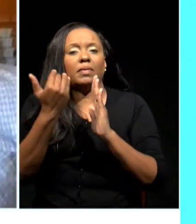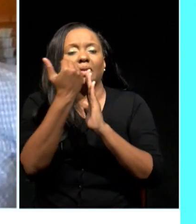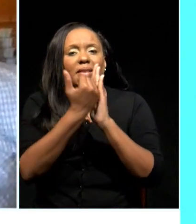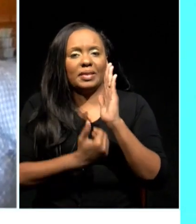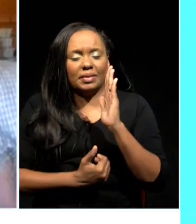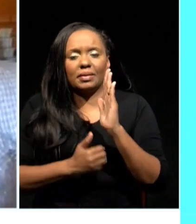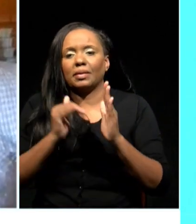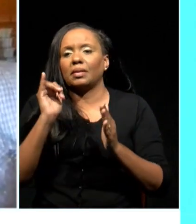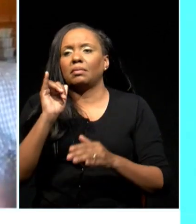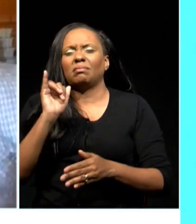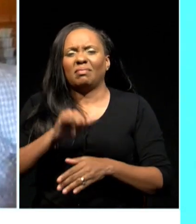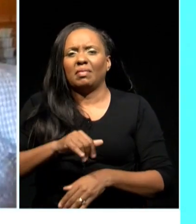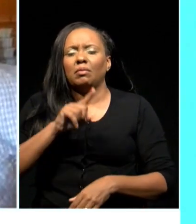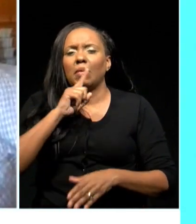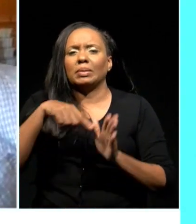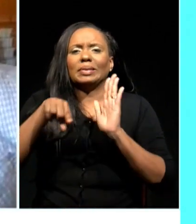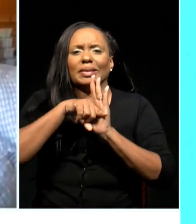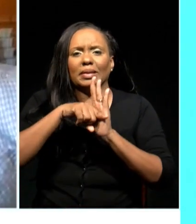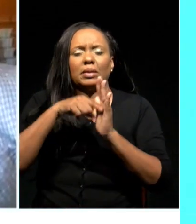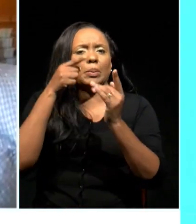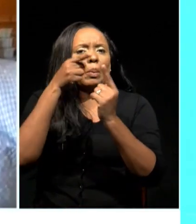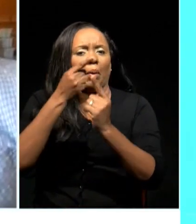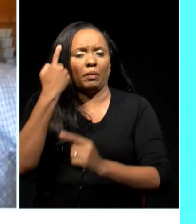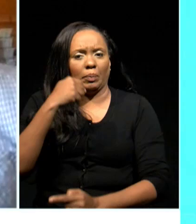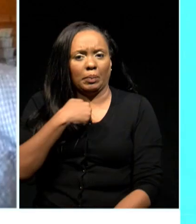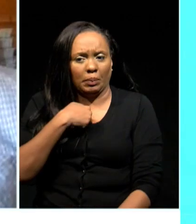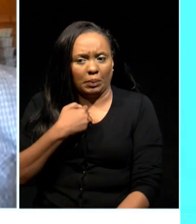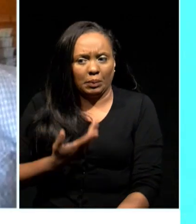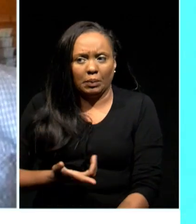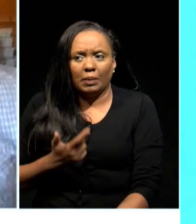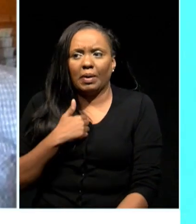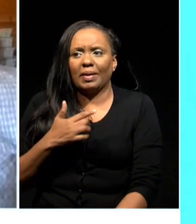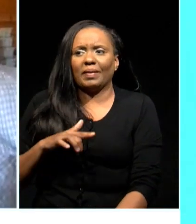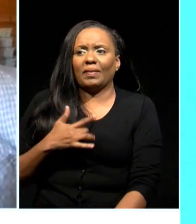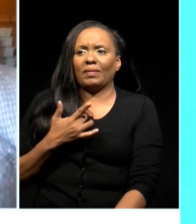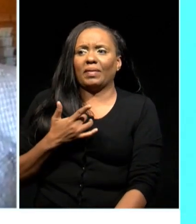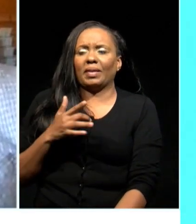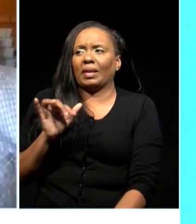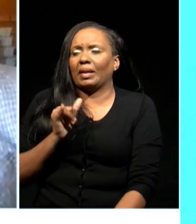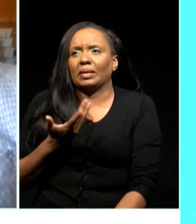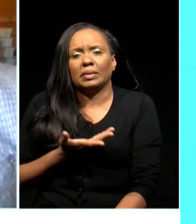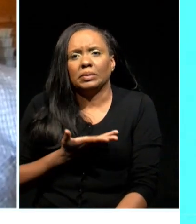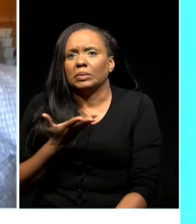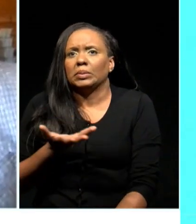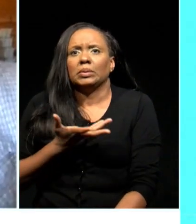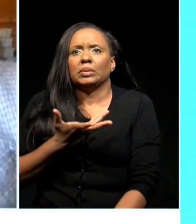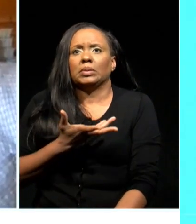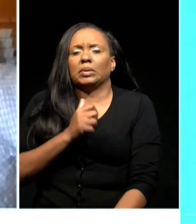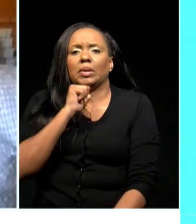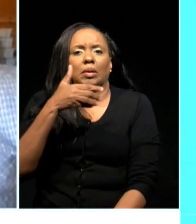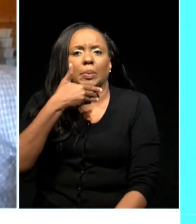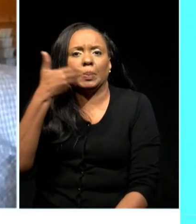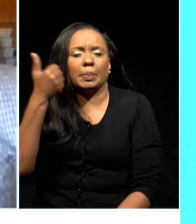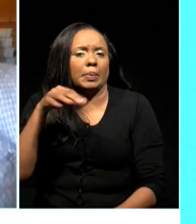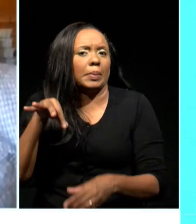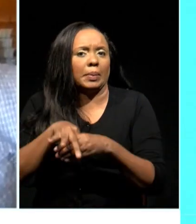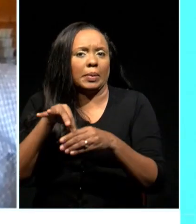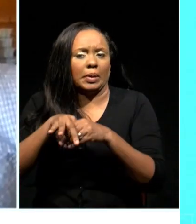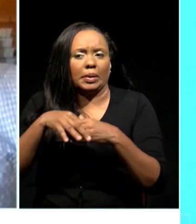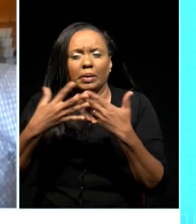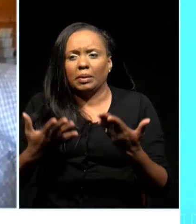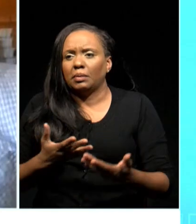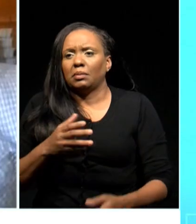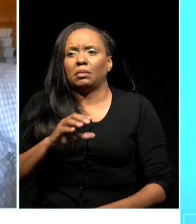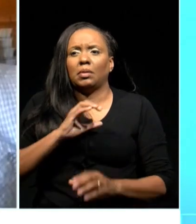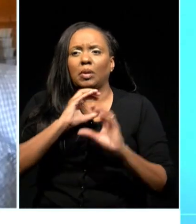light to me. And the general combination of all of those things made it feel a bit flat from what I was seeing in the debate